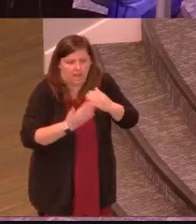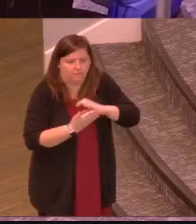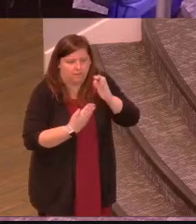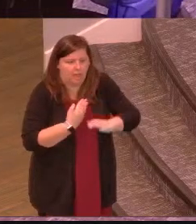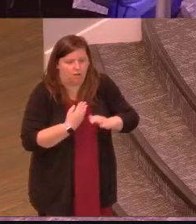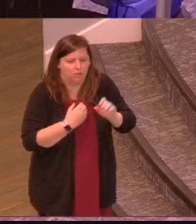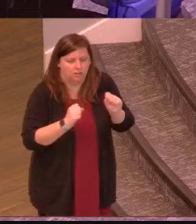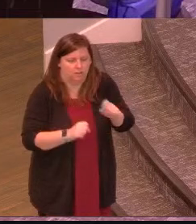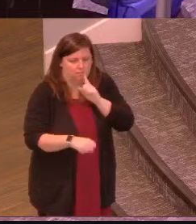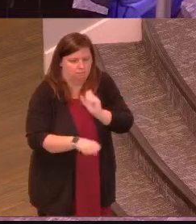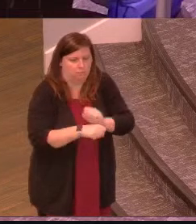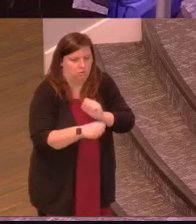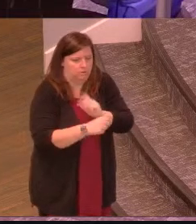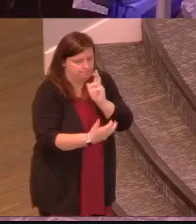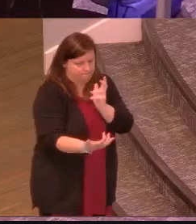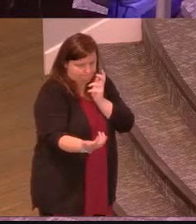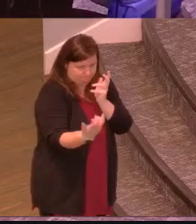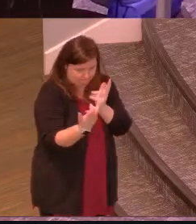children?